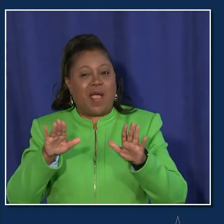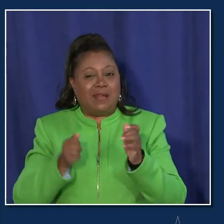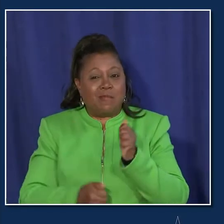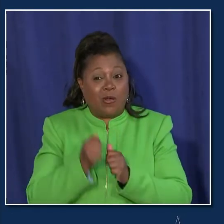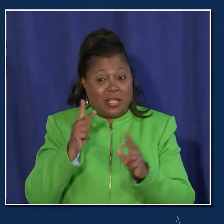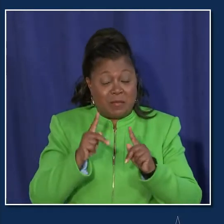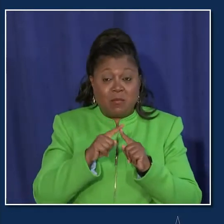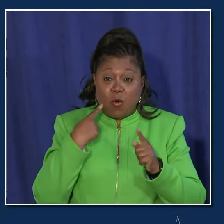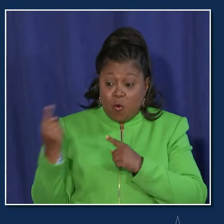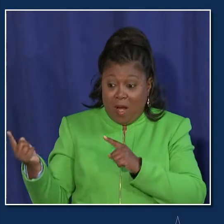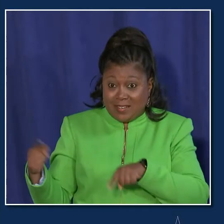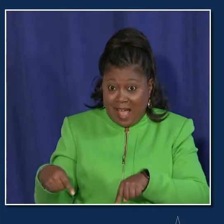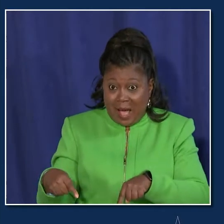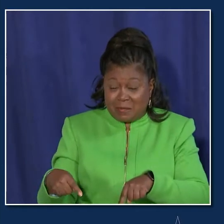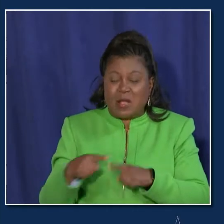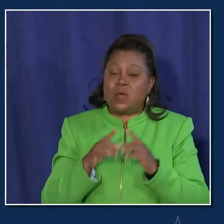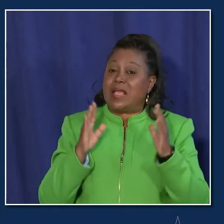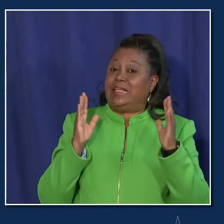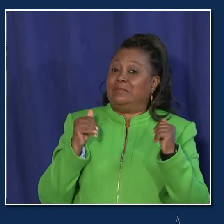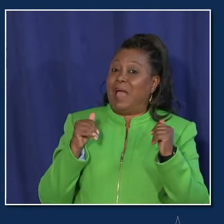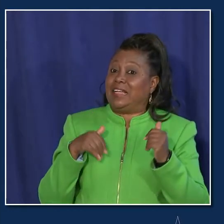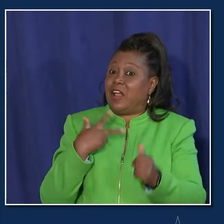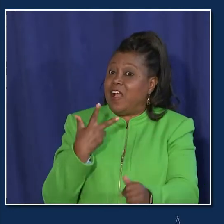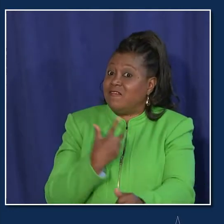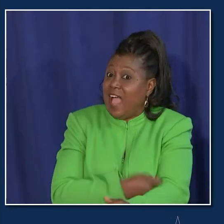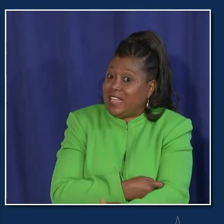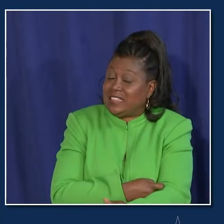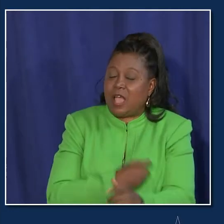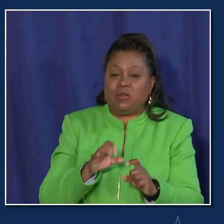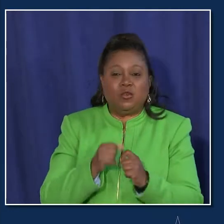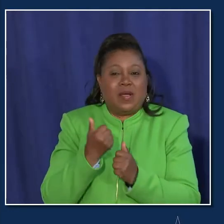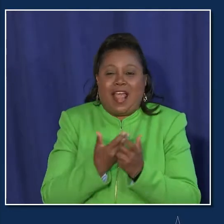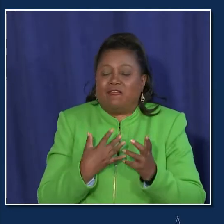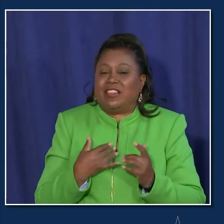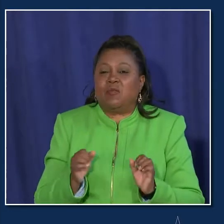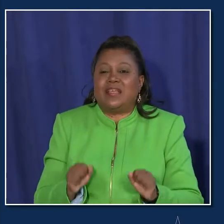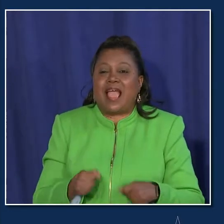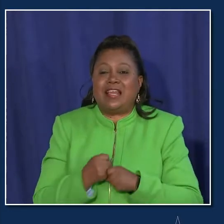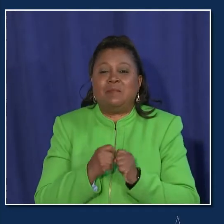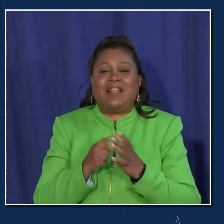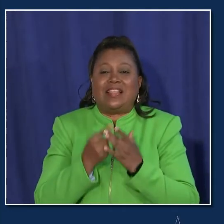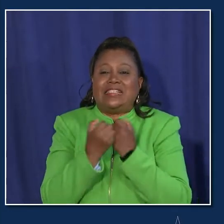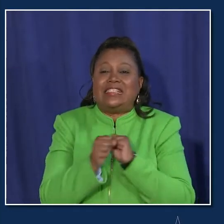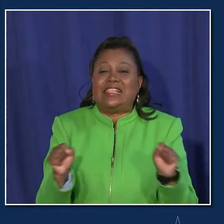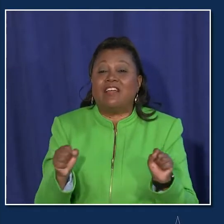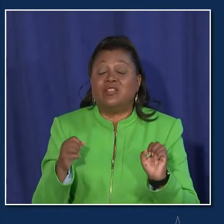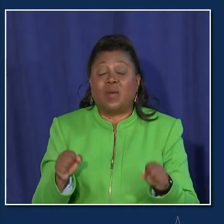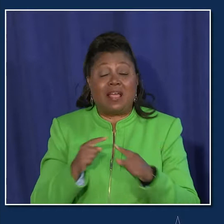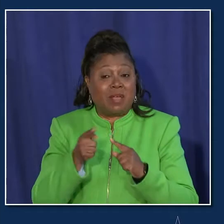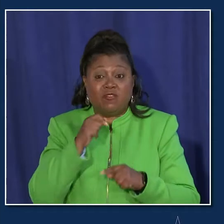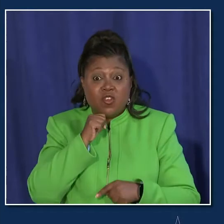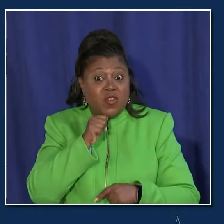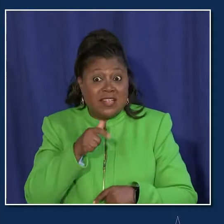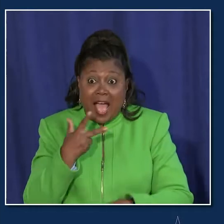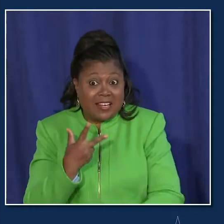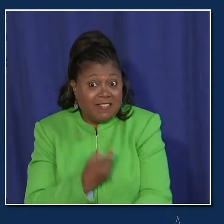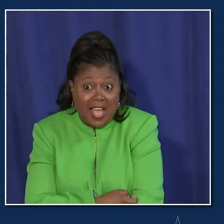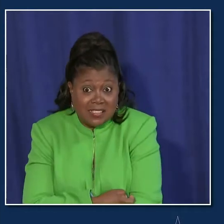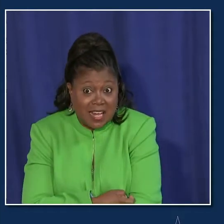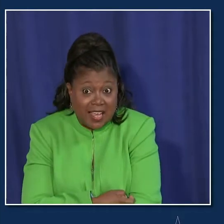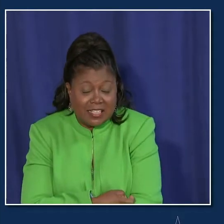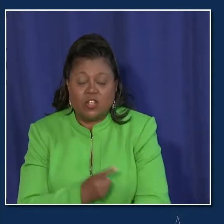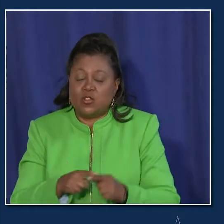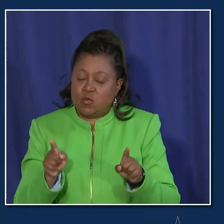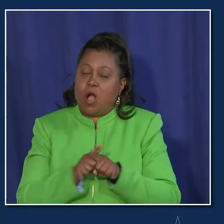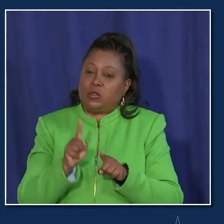majority of folks who are coming, we expect are vaccinated, and we're doing everything we can to make this as safe as we can. But if you are not vaccinated,